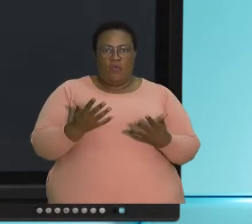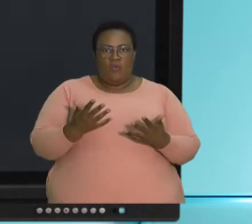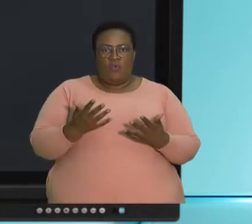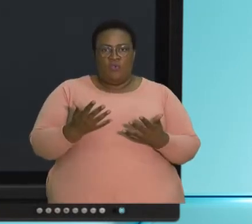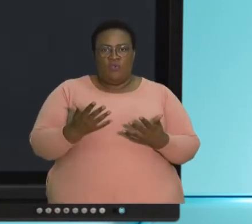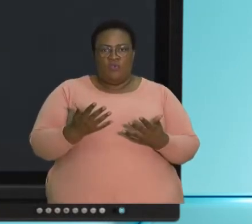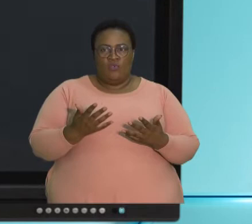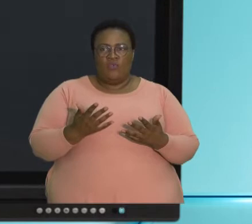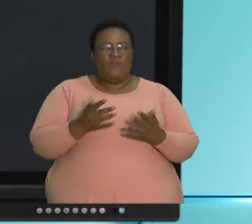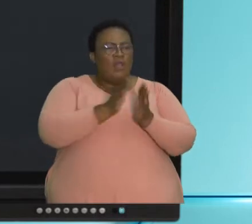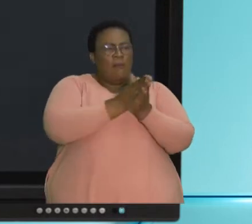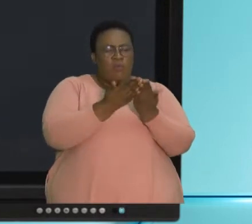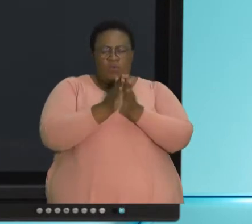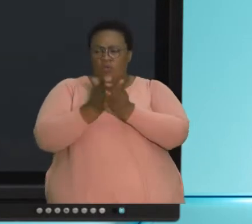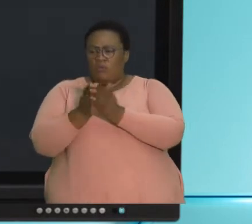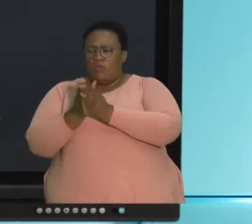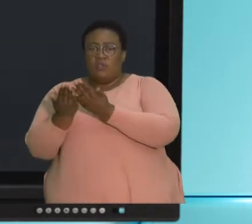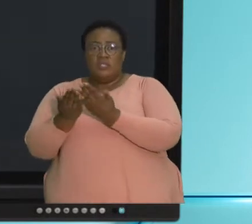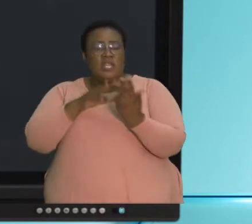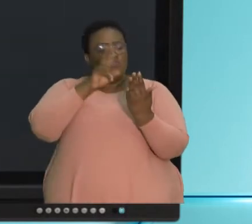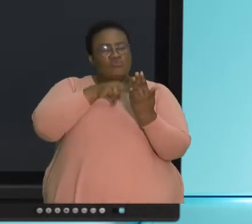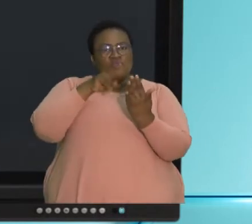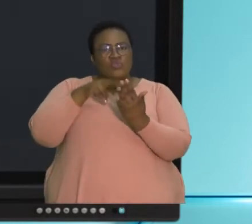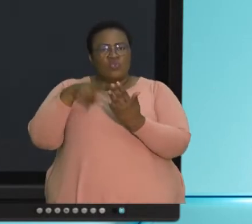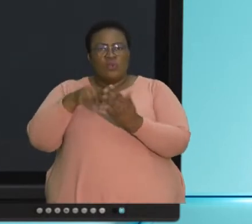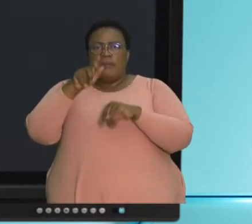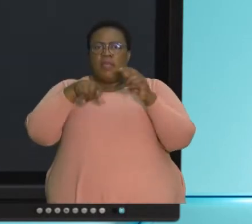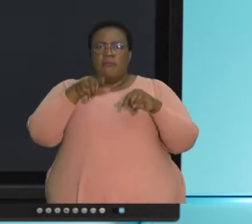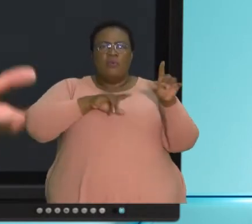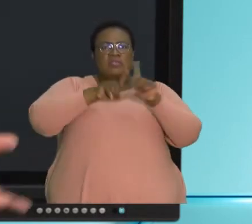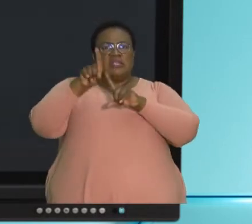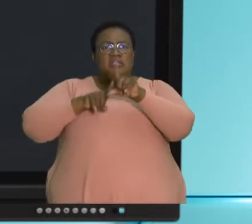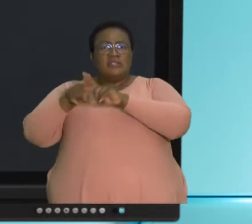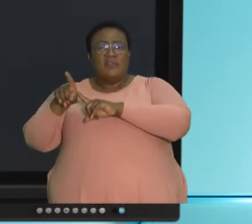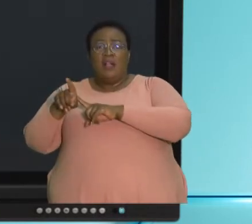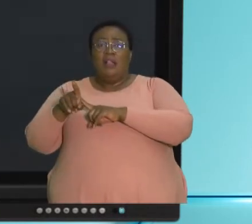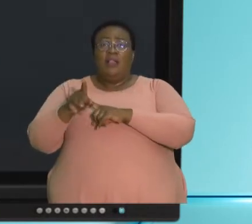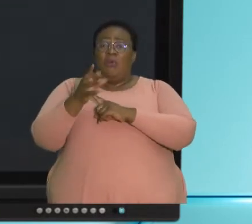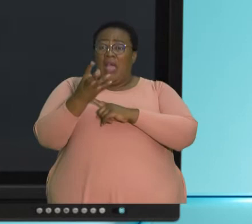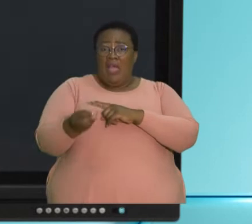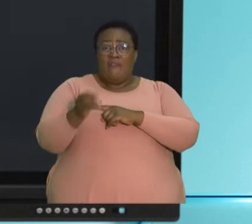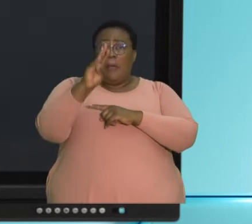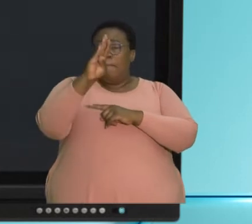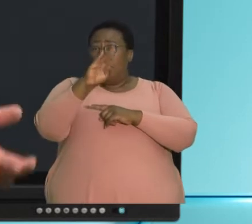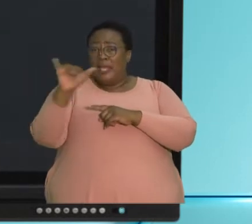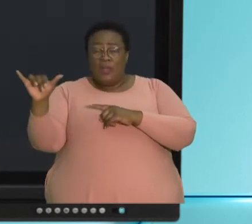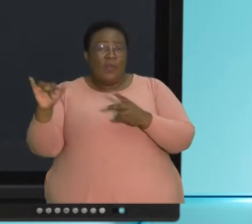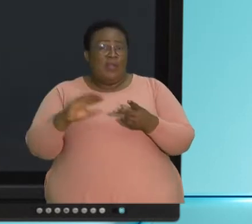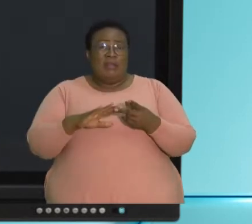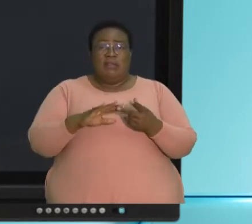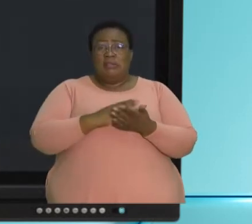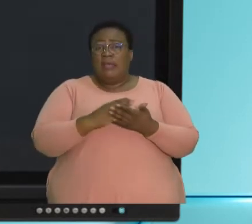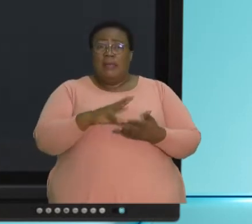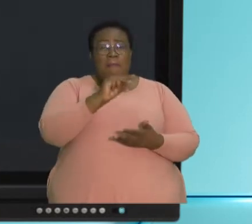at all these books that we are reading about the successful people that are worth billions right now, their net worth is millions